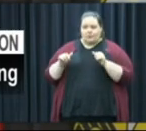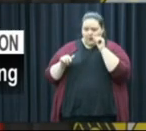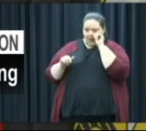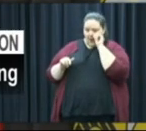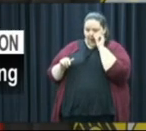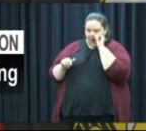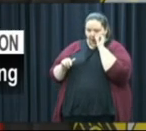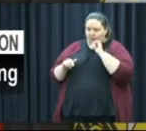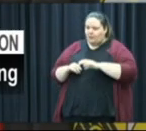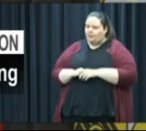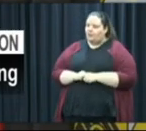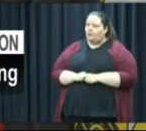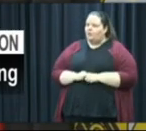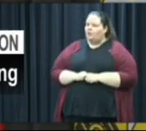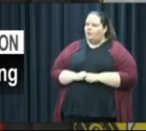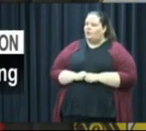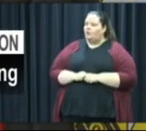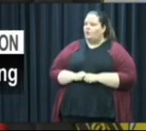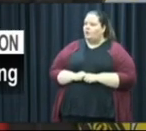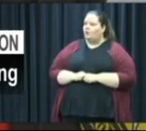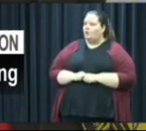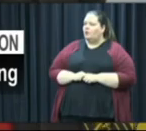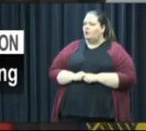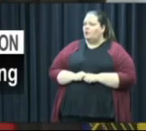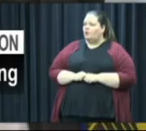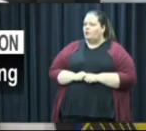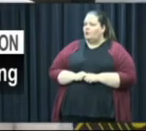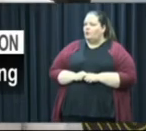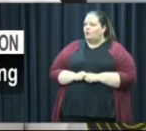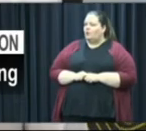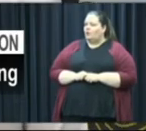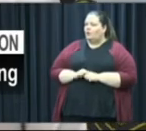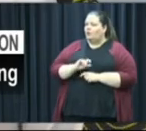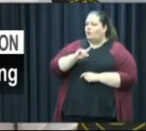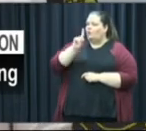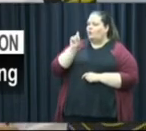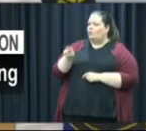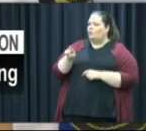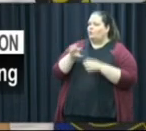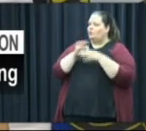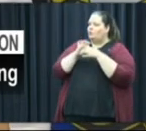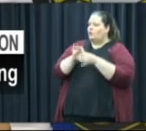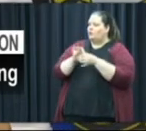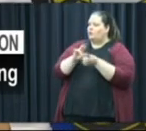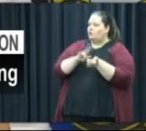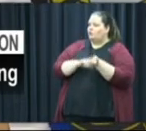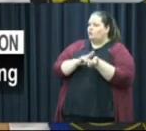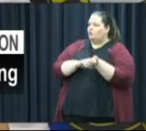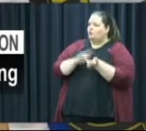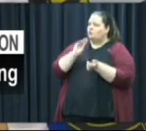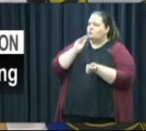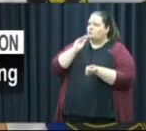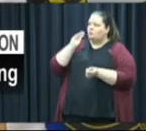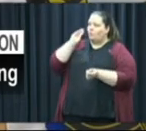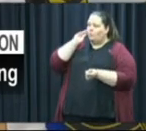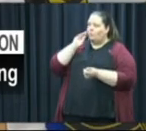know a little bit more about what happens in the nursing home where the rapid response team was